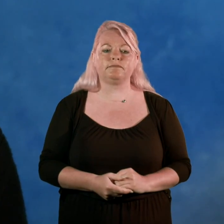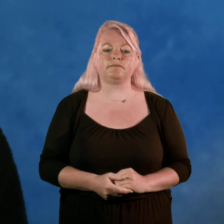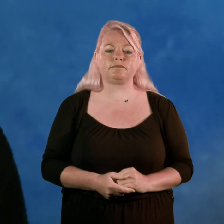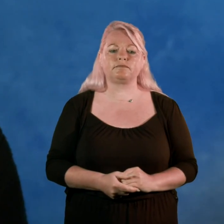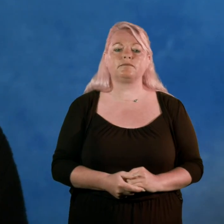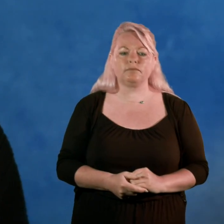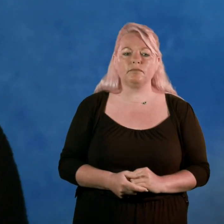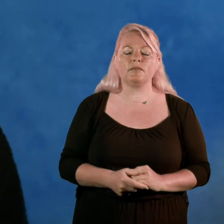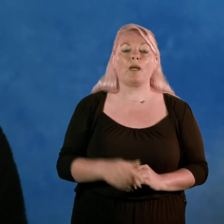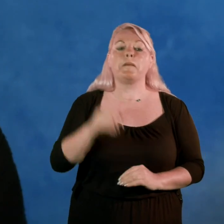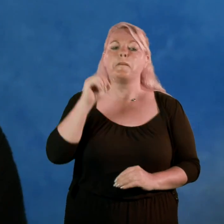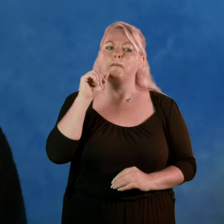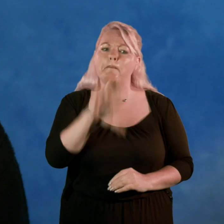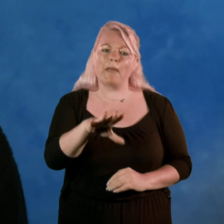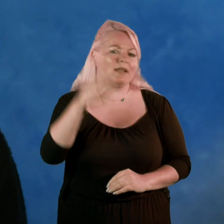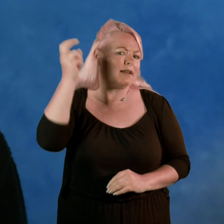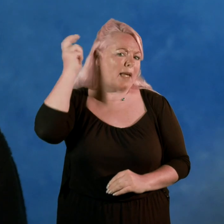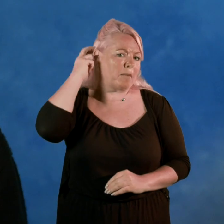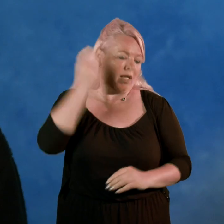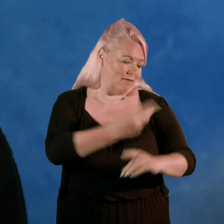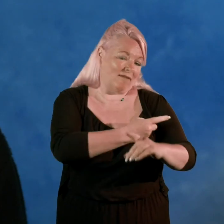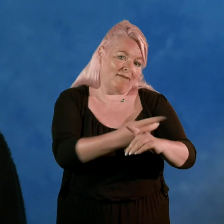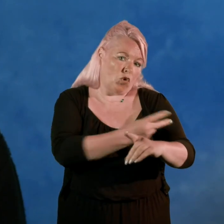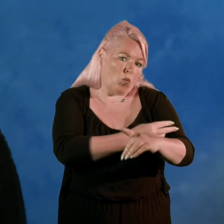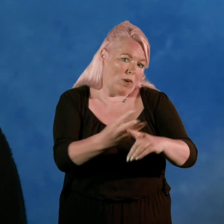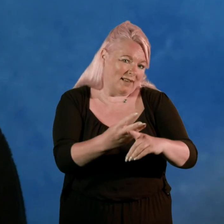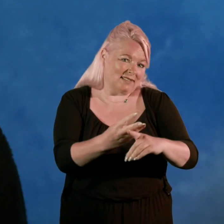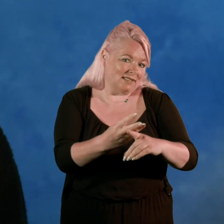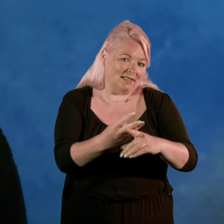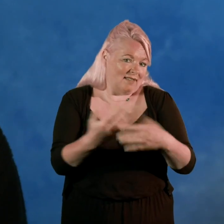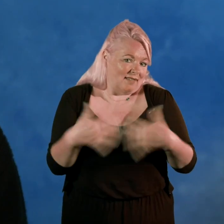In fact, I've only had the implant a few weeks now,